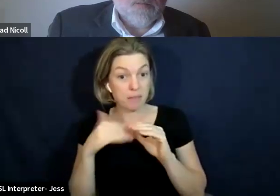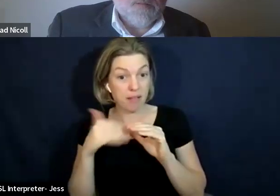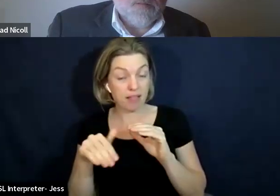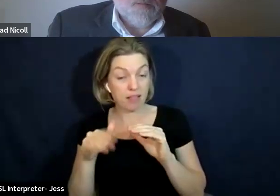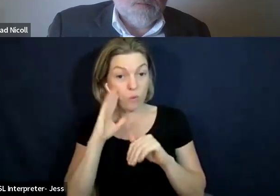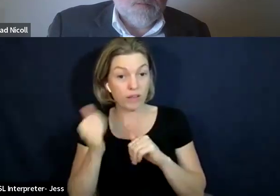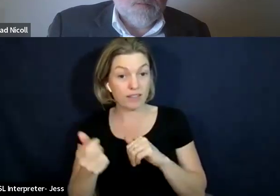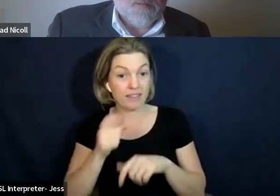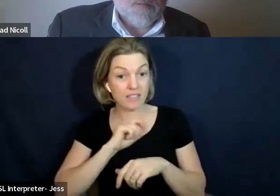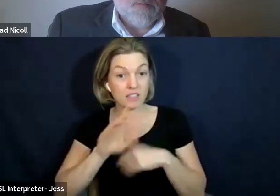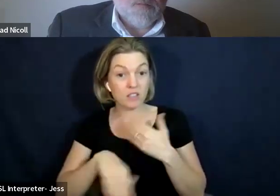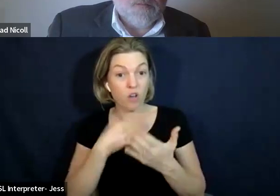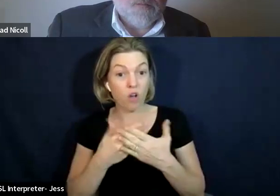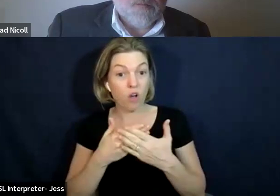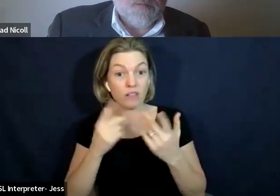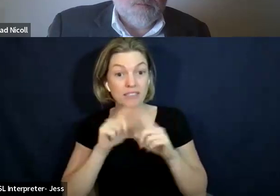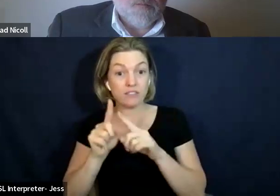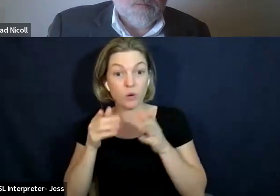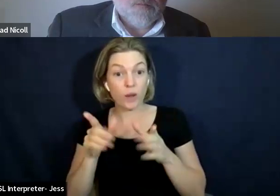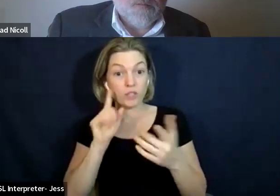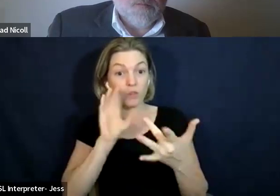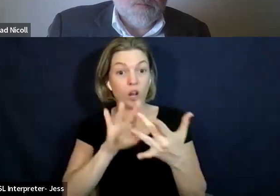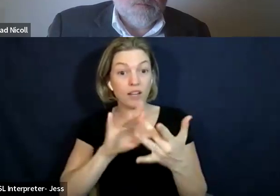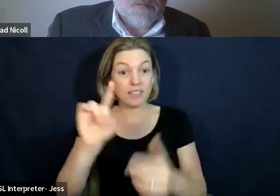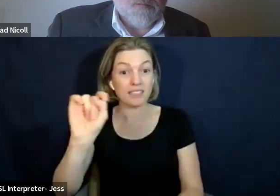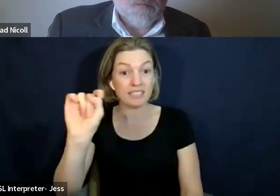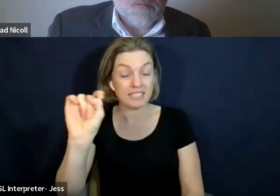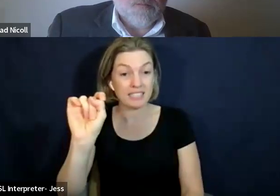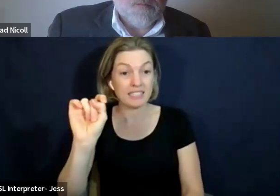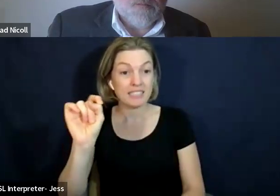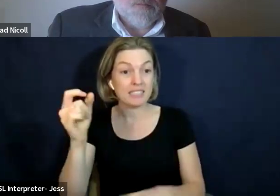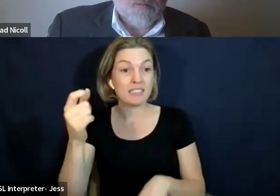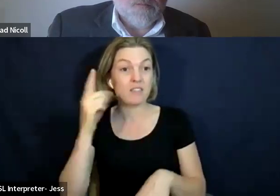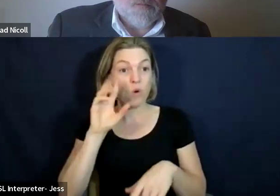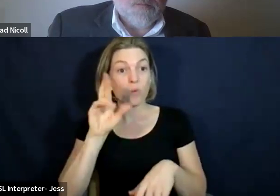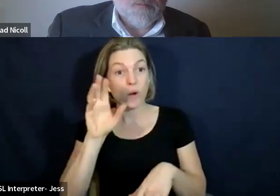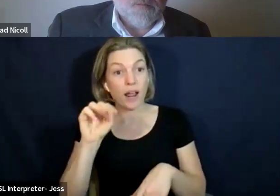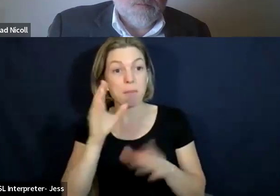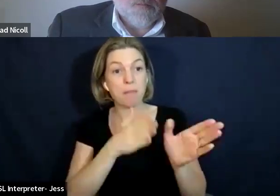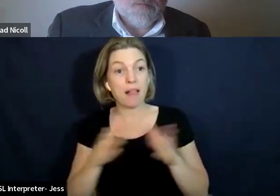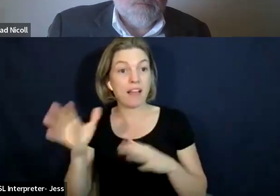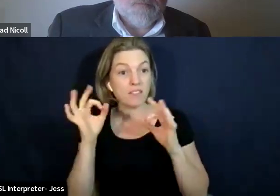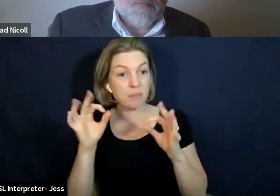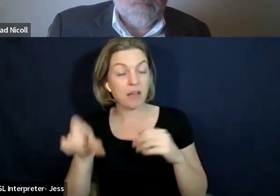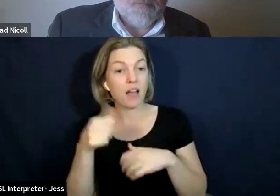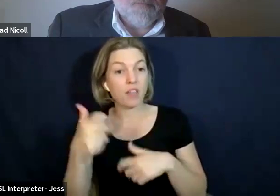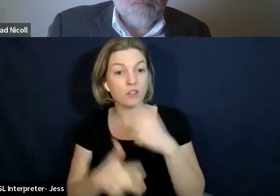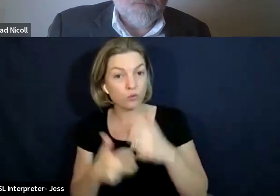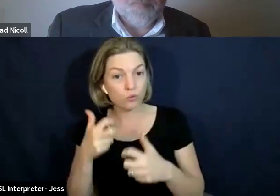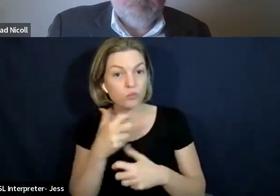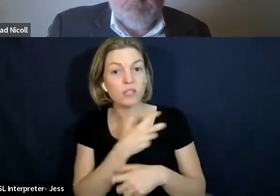us all the ways to contact the T for, RAM plan feedback and other matters, and